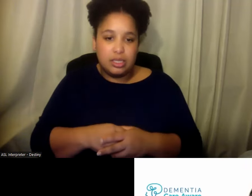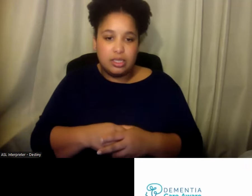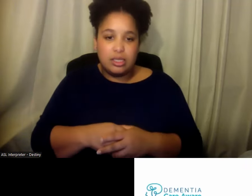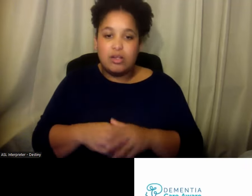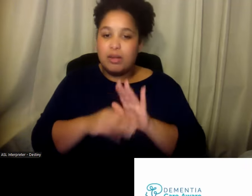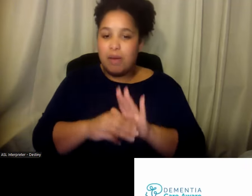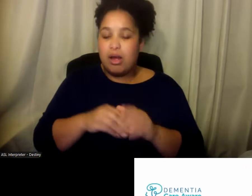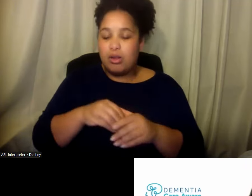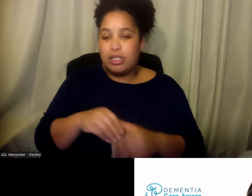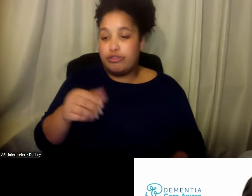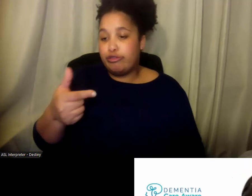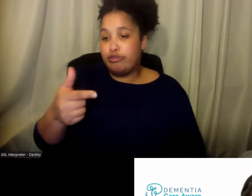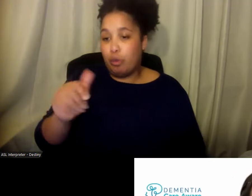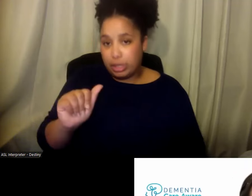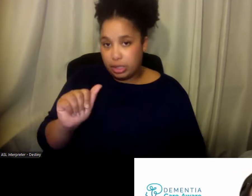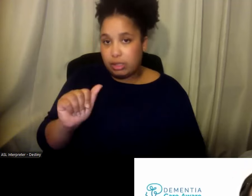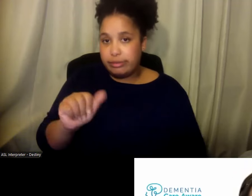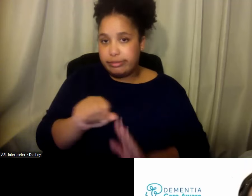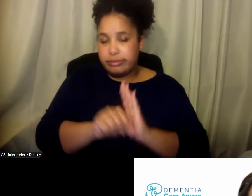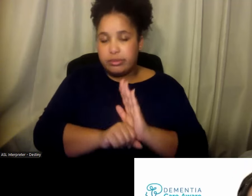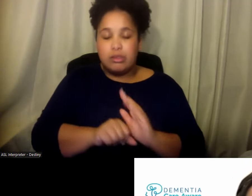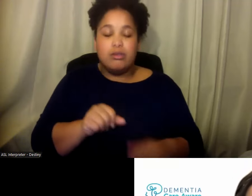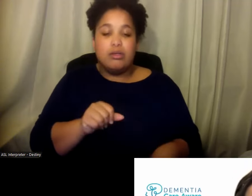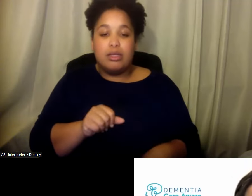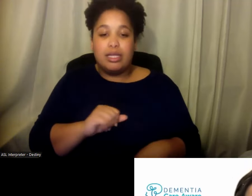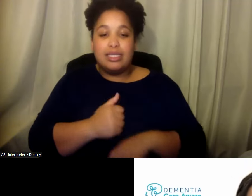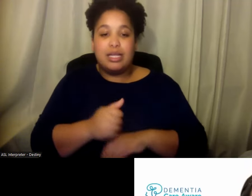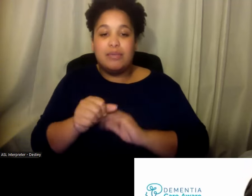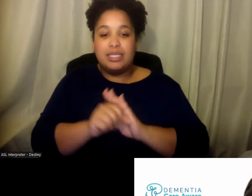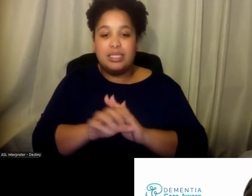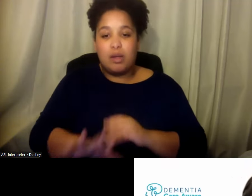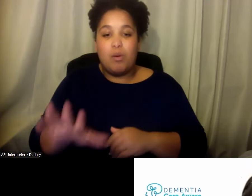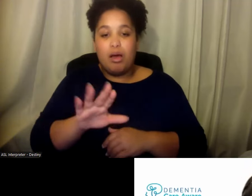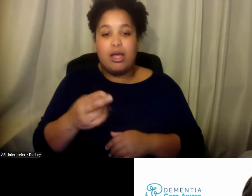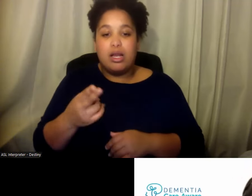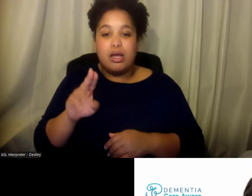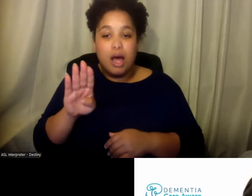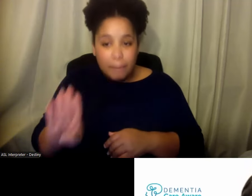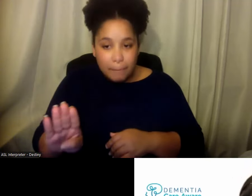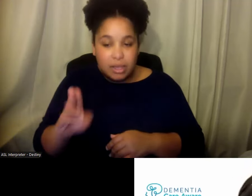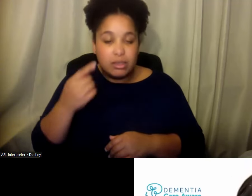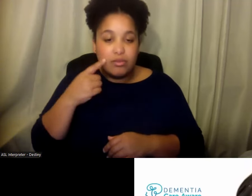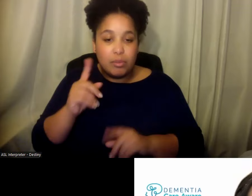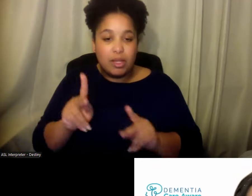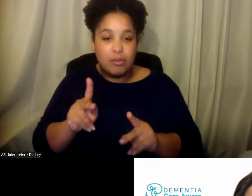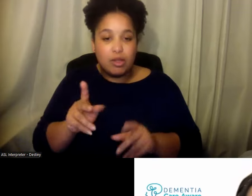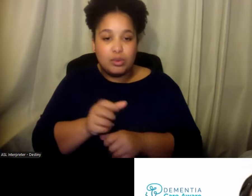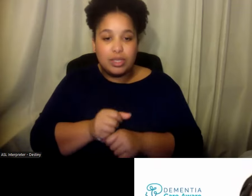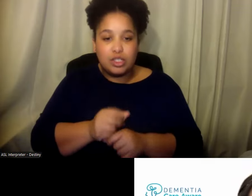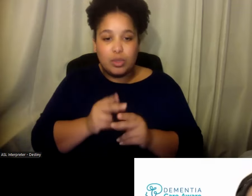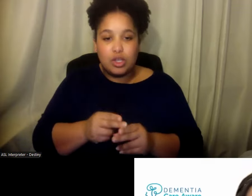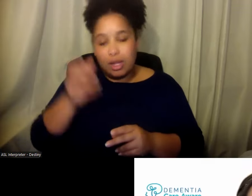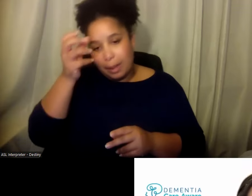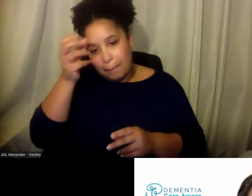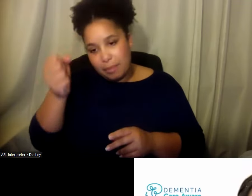model in Georgia where they basically created a statewide hub to get people to essentially memory hubs